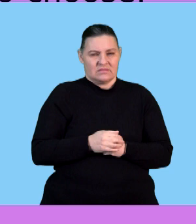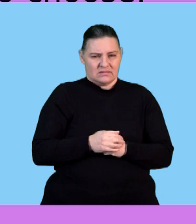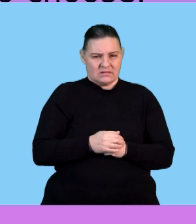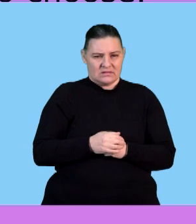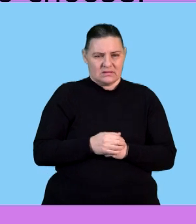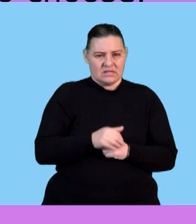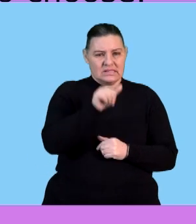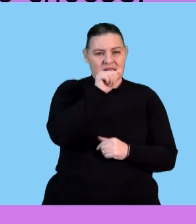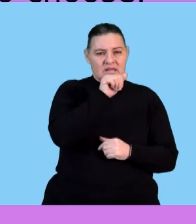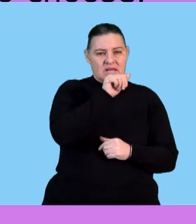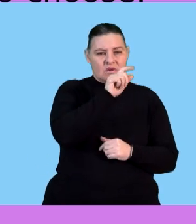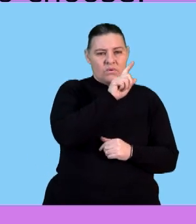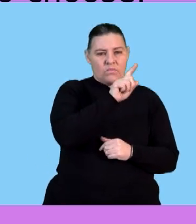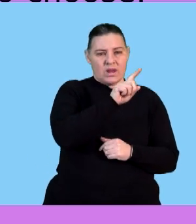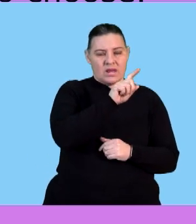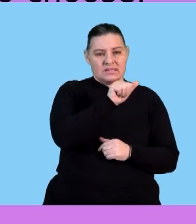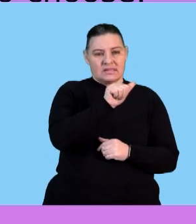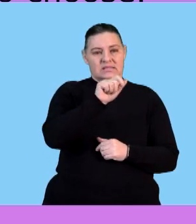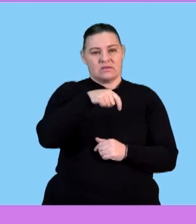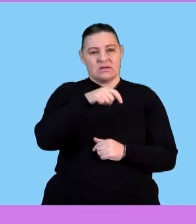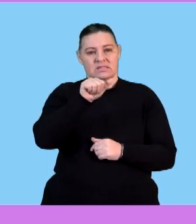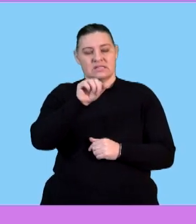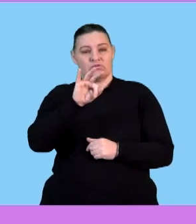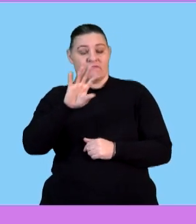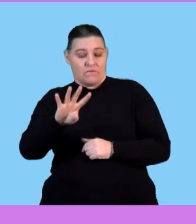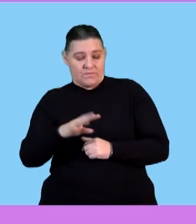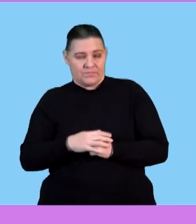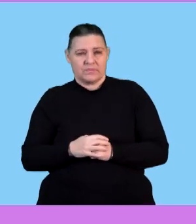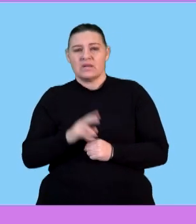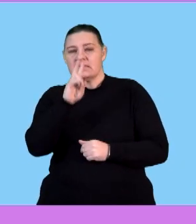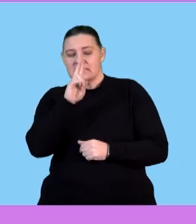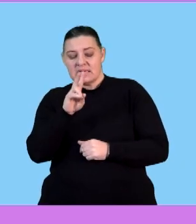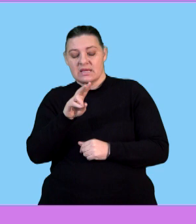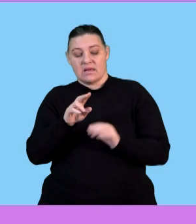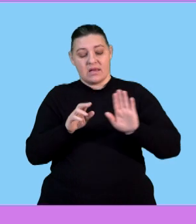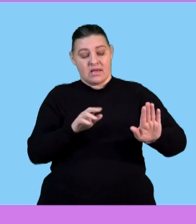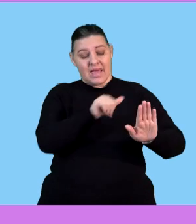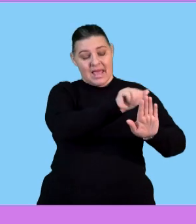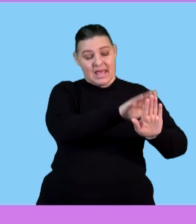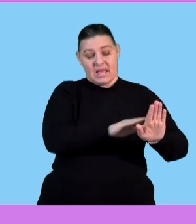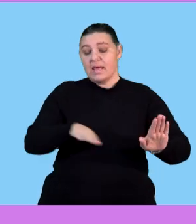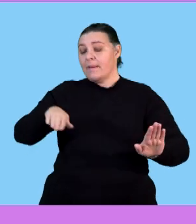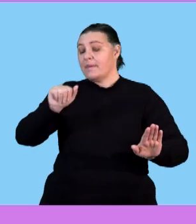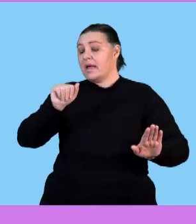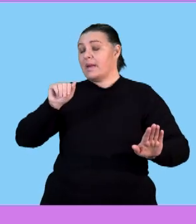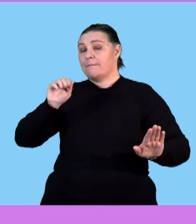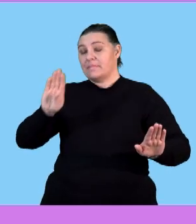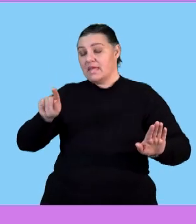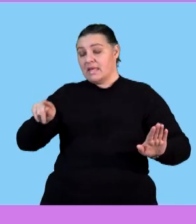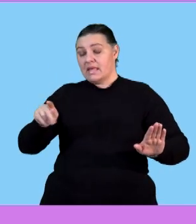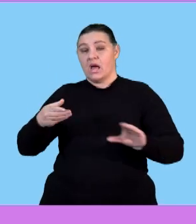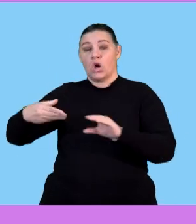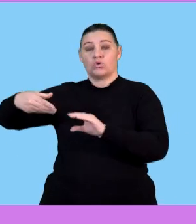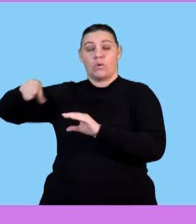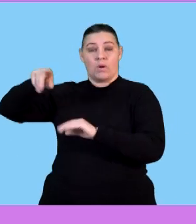Bank A. Let's look at Bank B. Now remember, Bank B is using compound